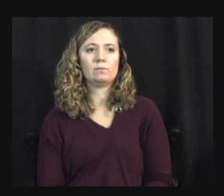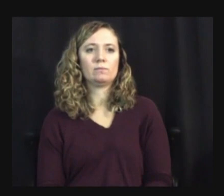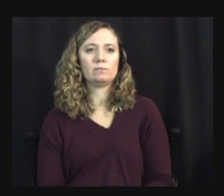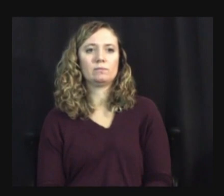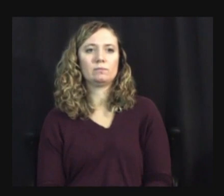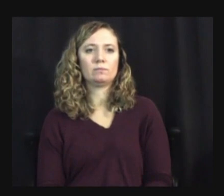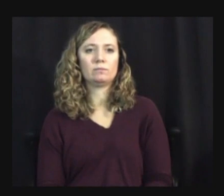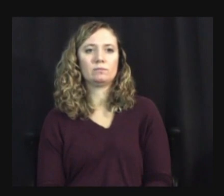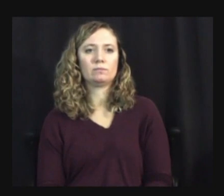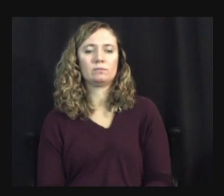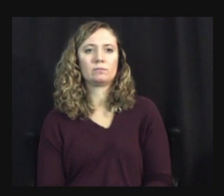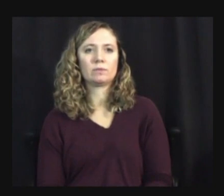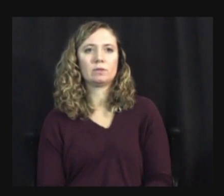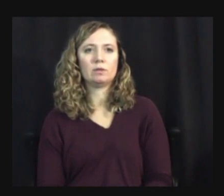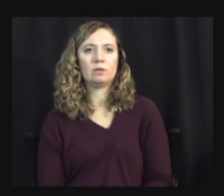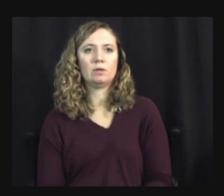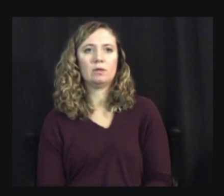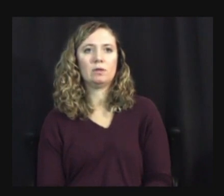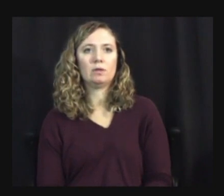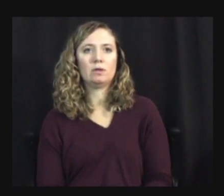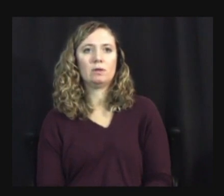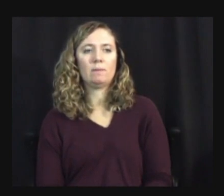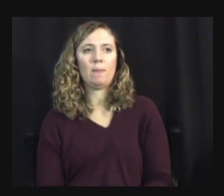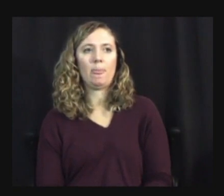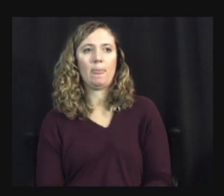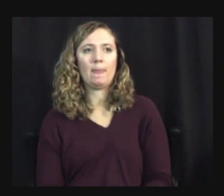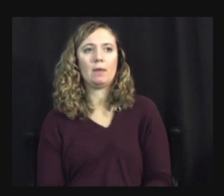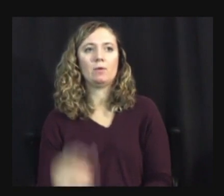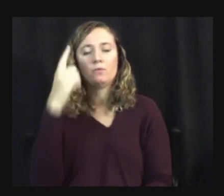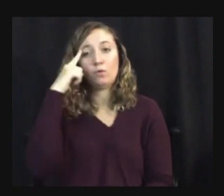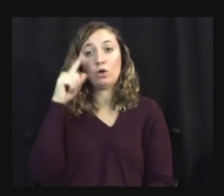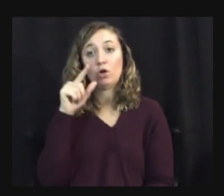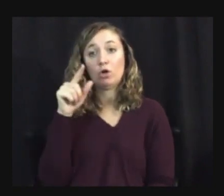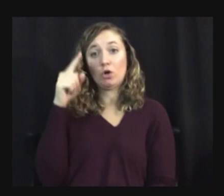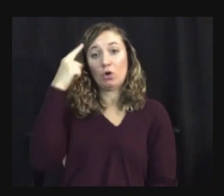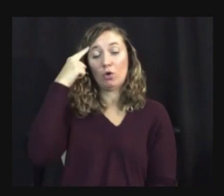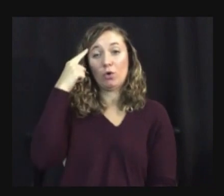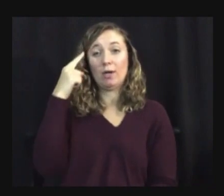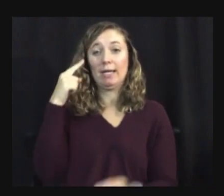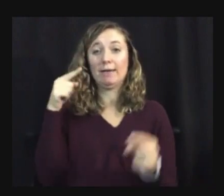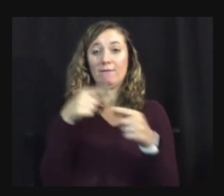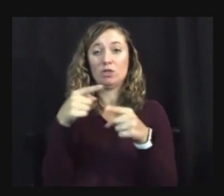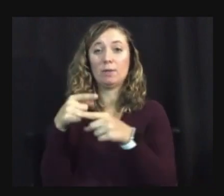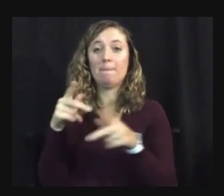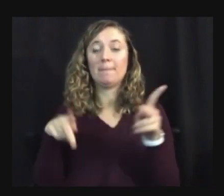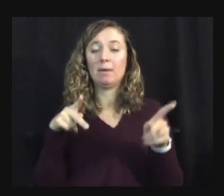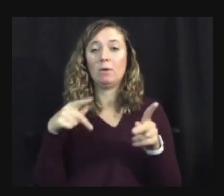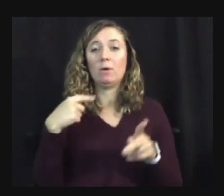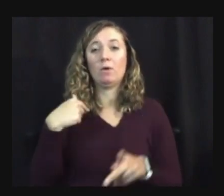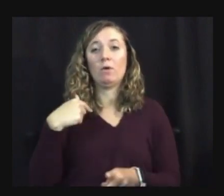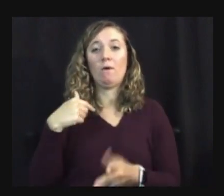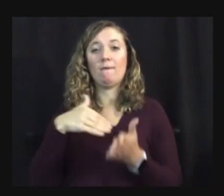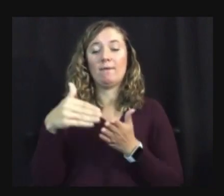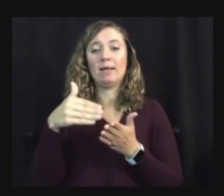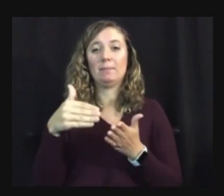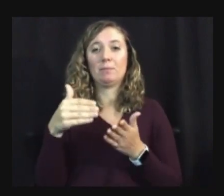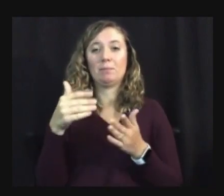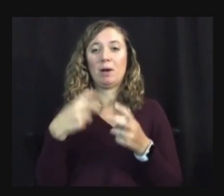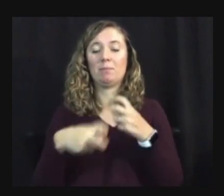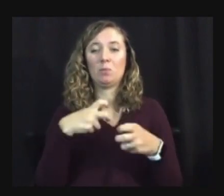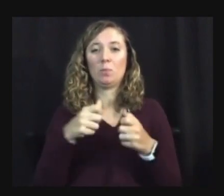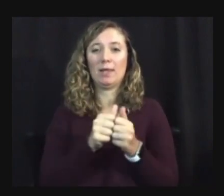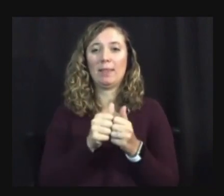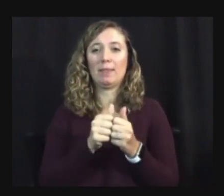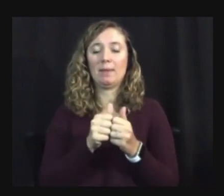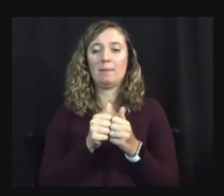So for neurodivergent people, often we have a hard time with multiprocessing. So like for